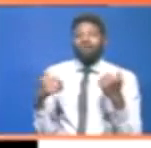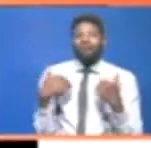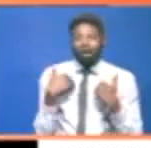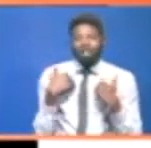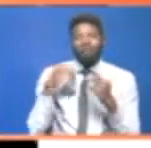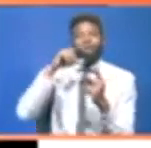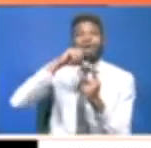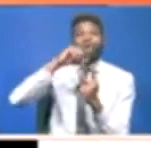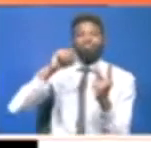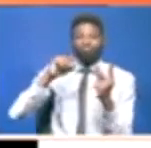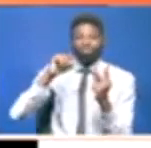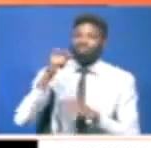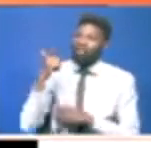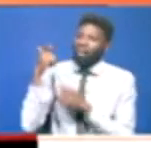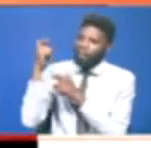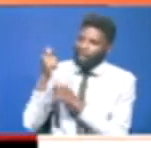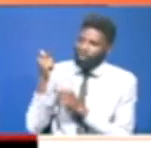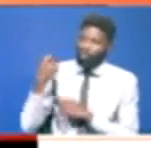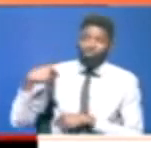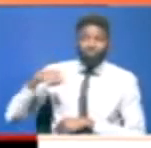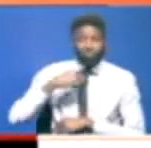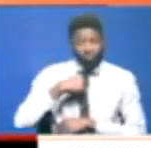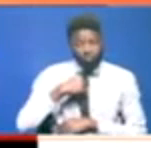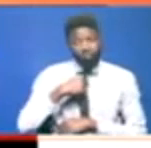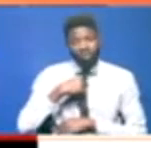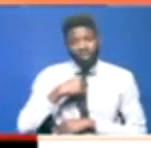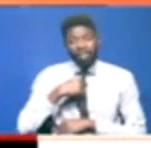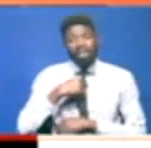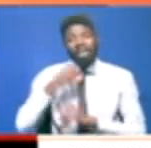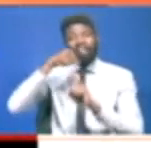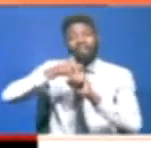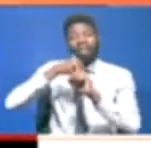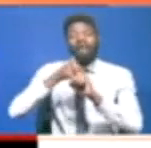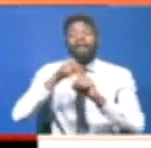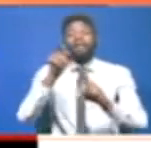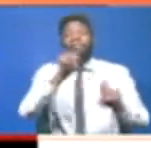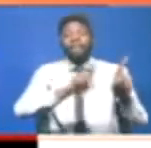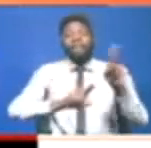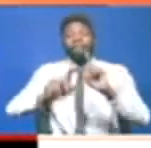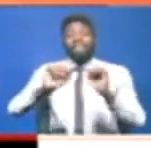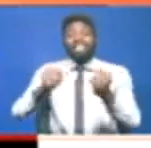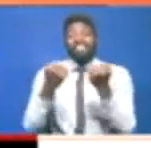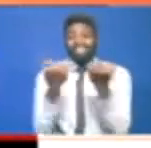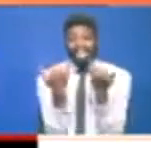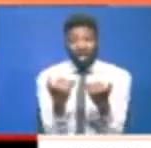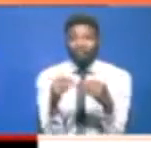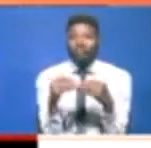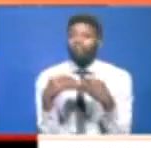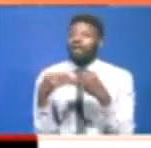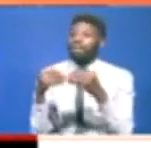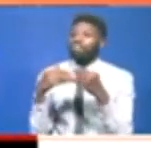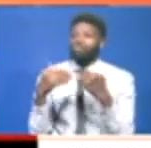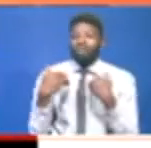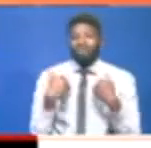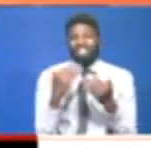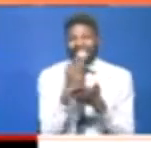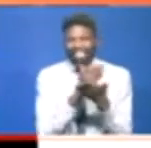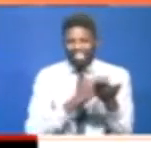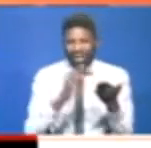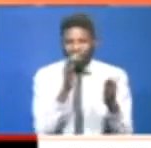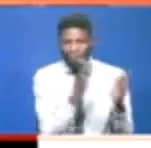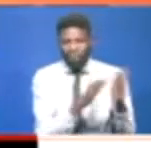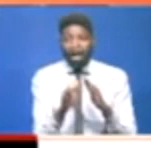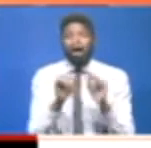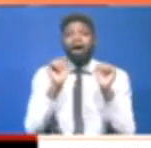we advocate for people now to save, and we have a lot of flexibility nowadays. We have plans that allow you to save even